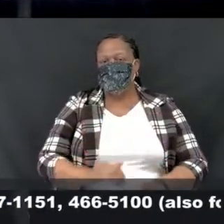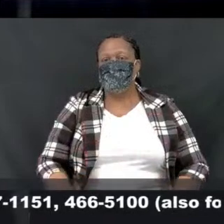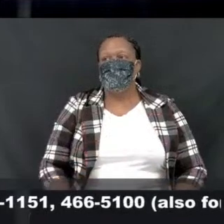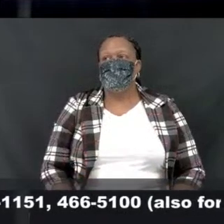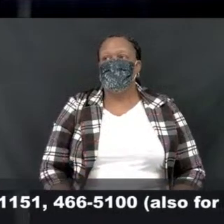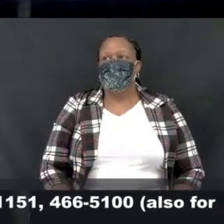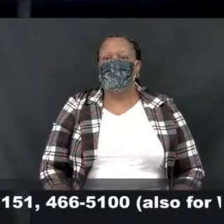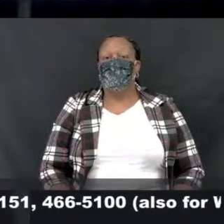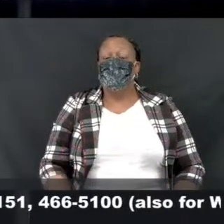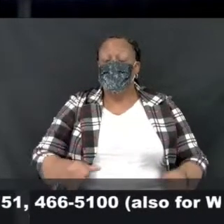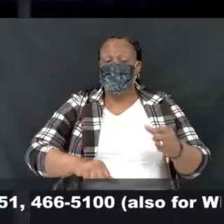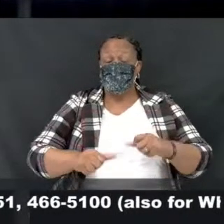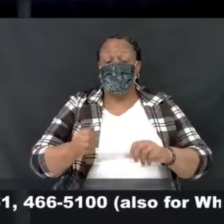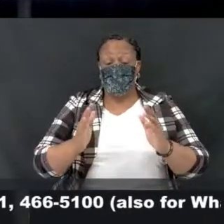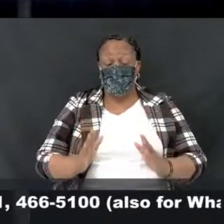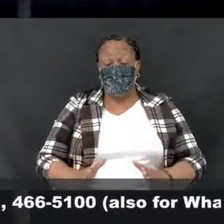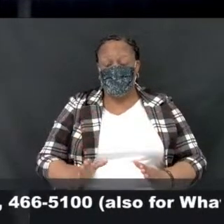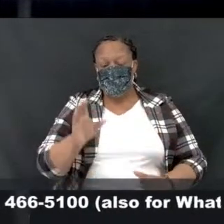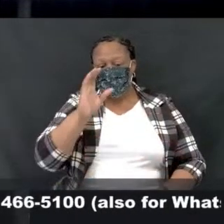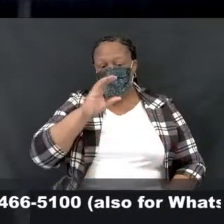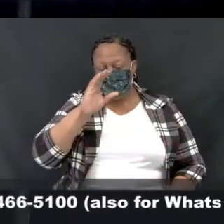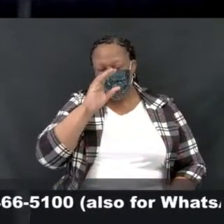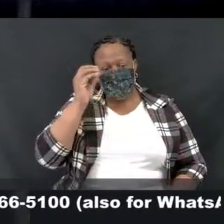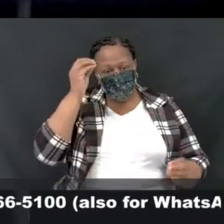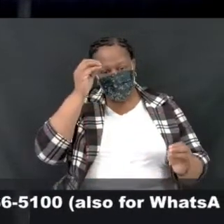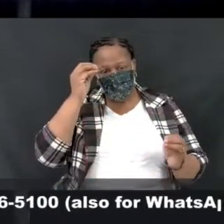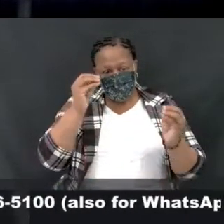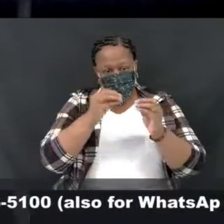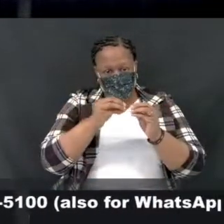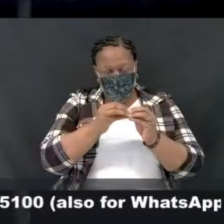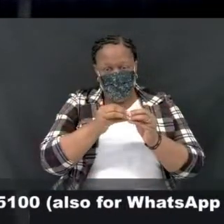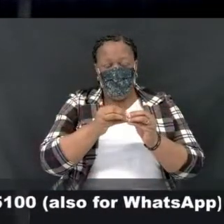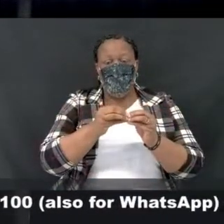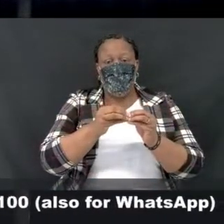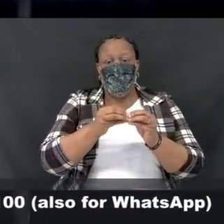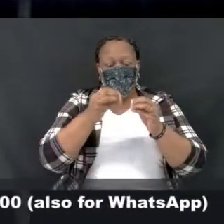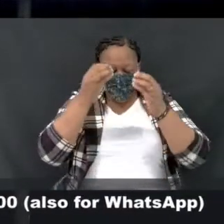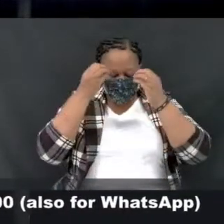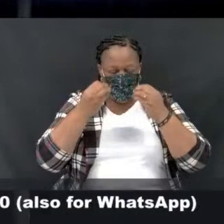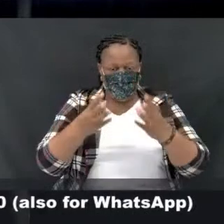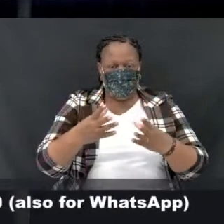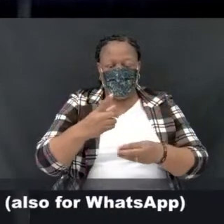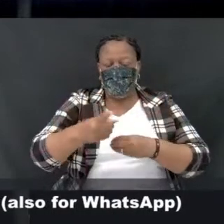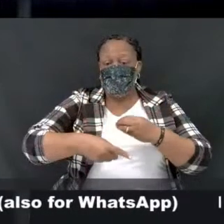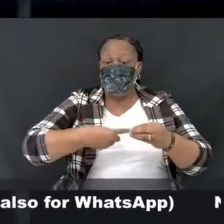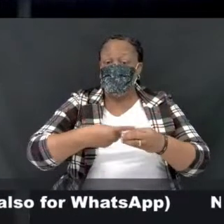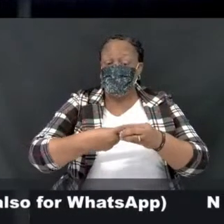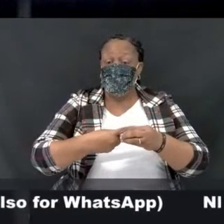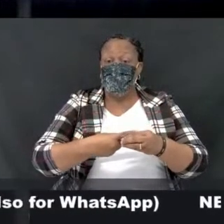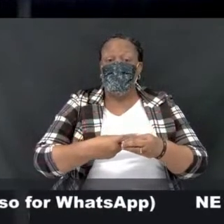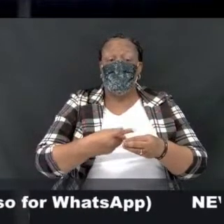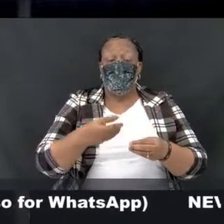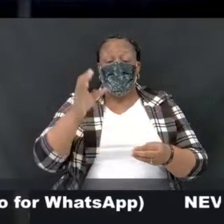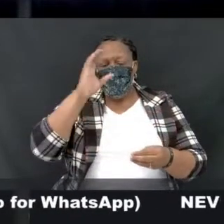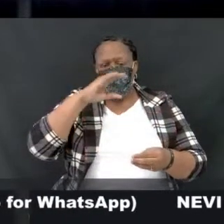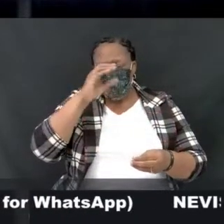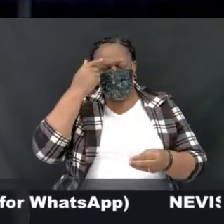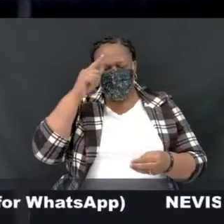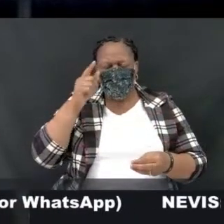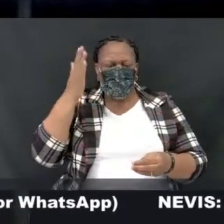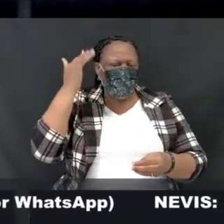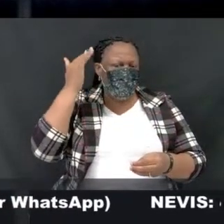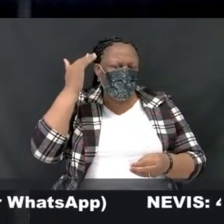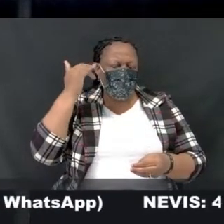answers to key questions as to how the disease affects the body and why some cases are more serious than others, and